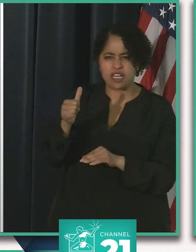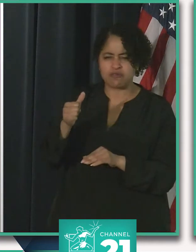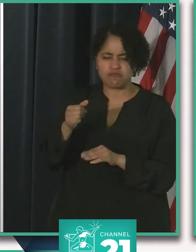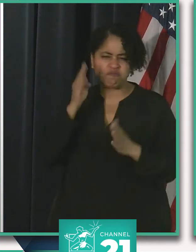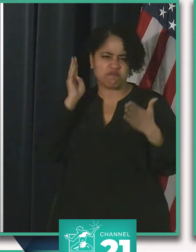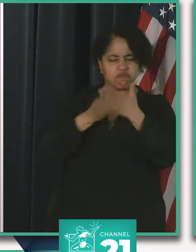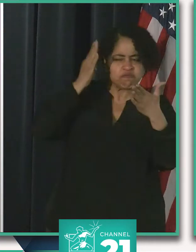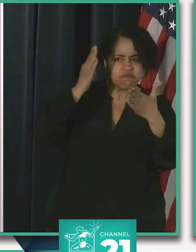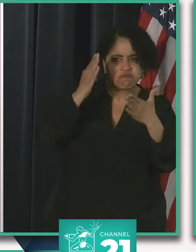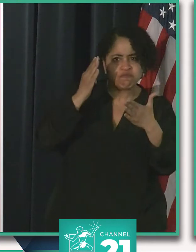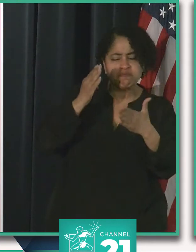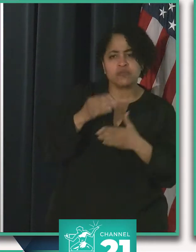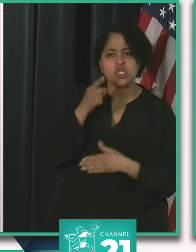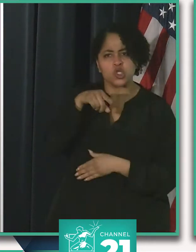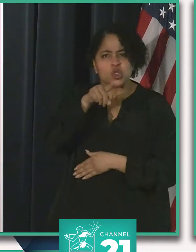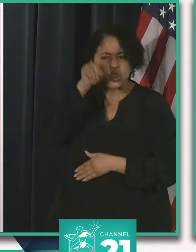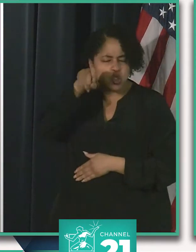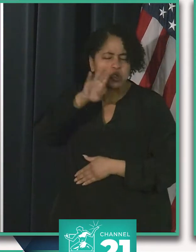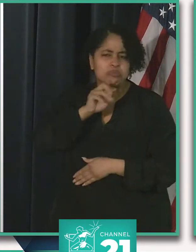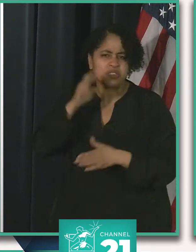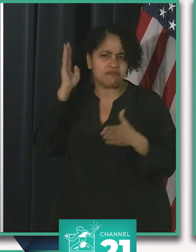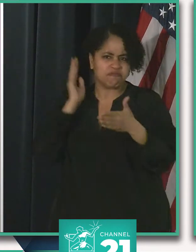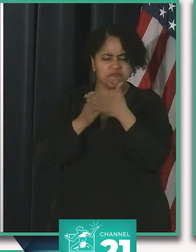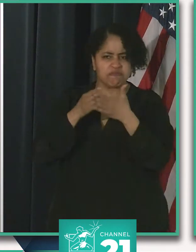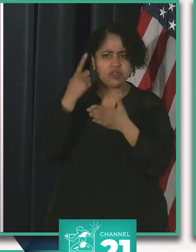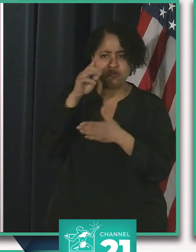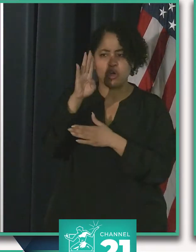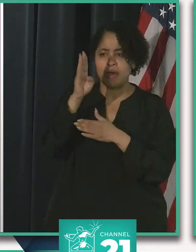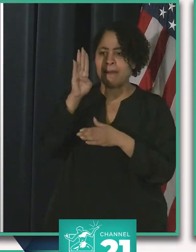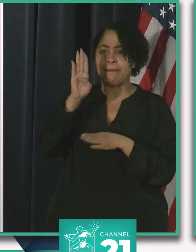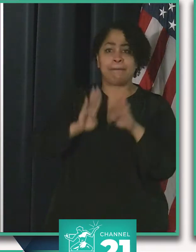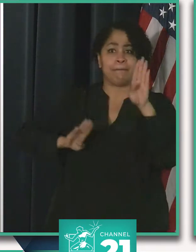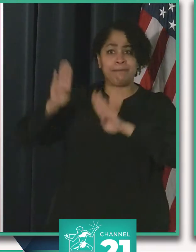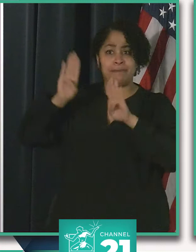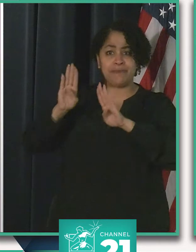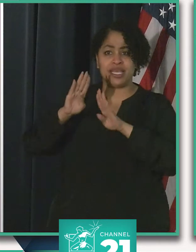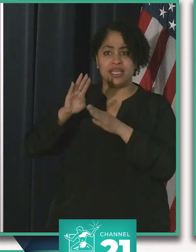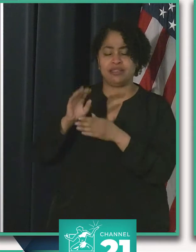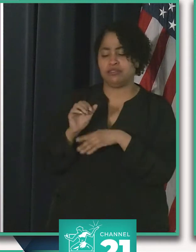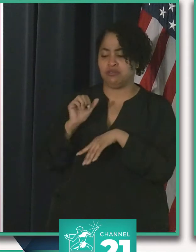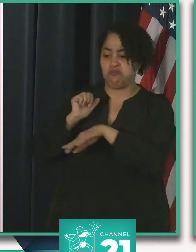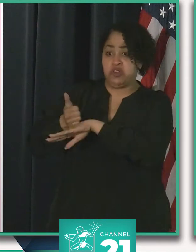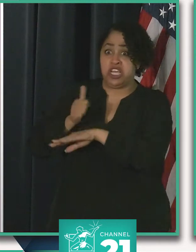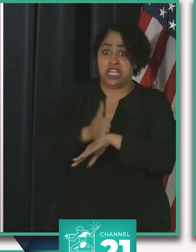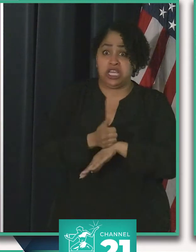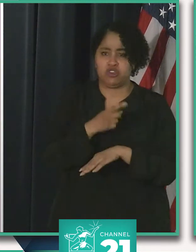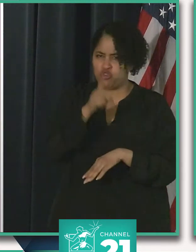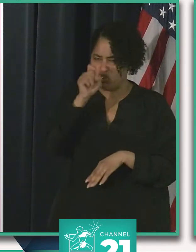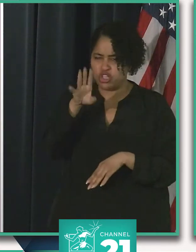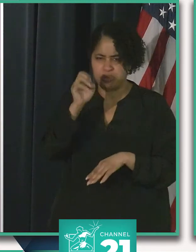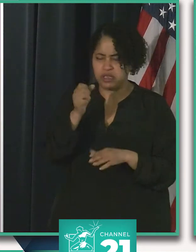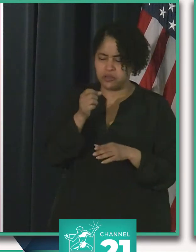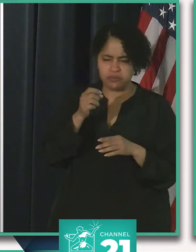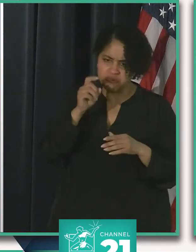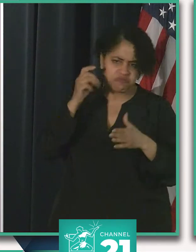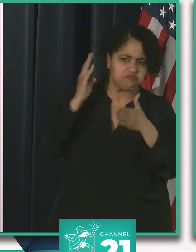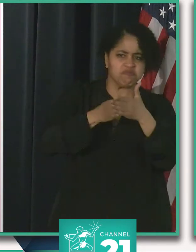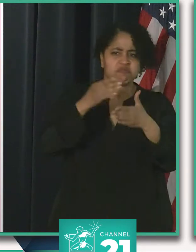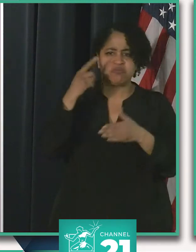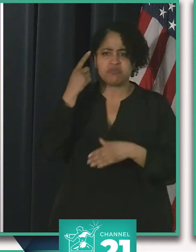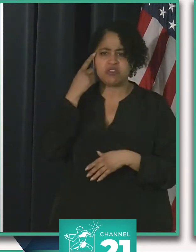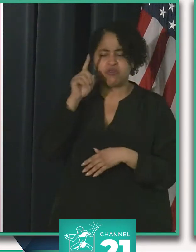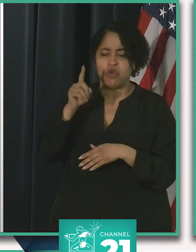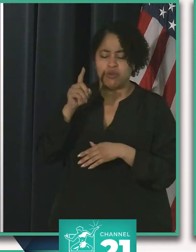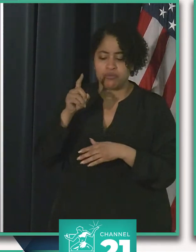indicted? You should be indicted for bid rigging. You should be indicted for stealing.